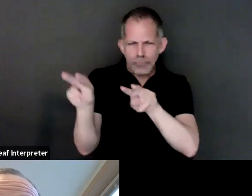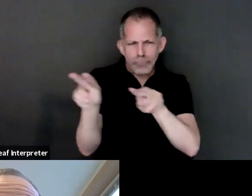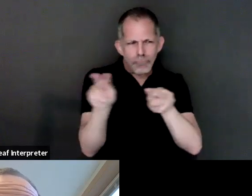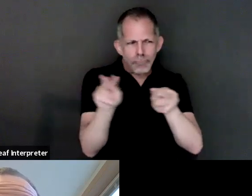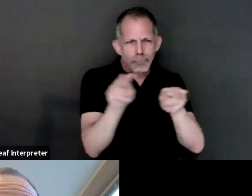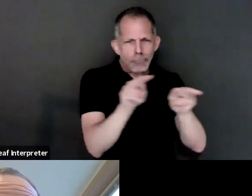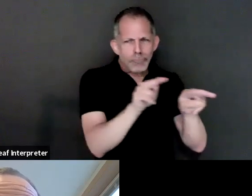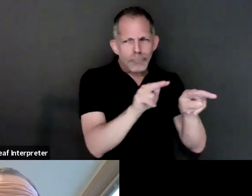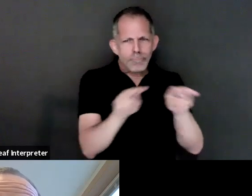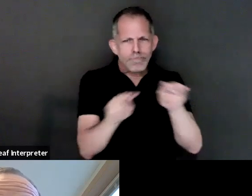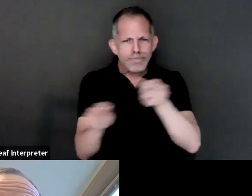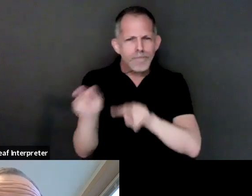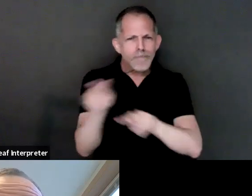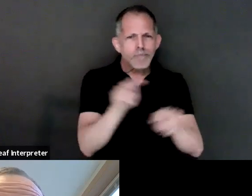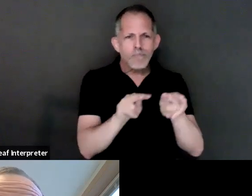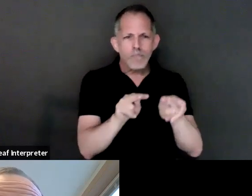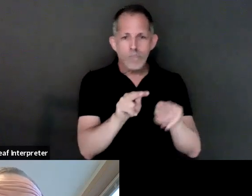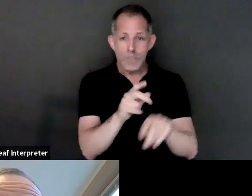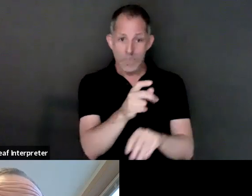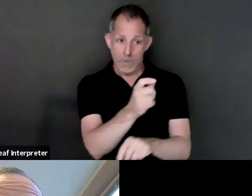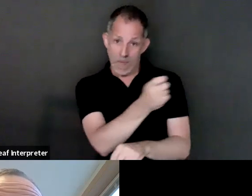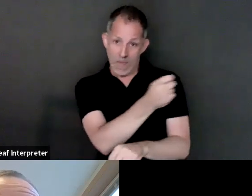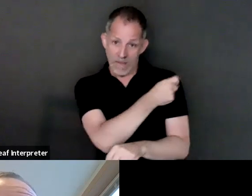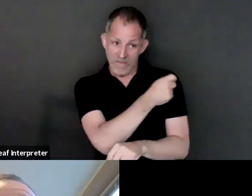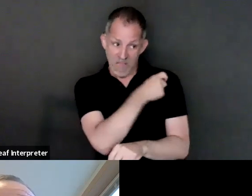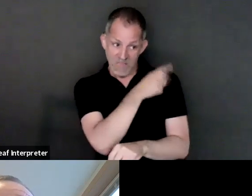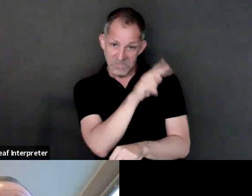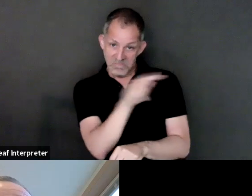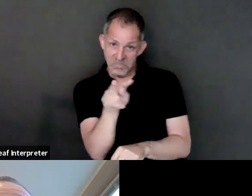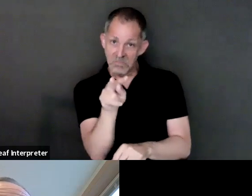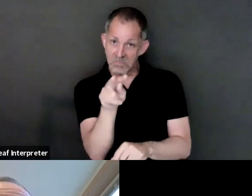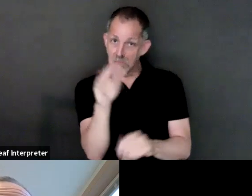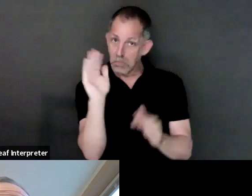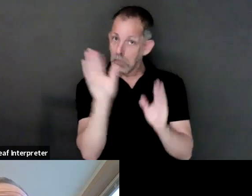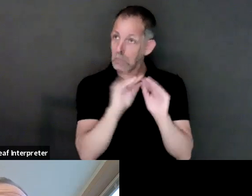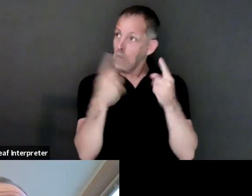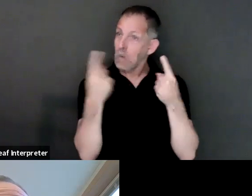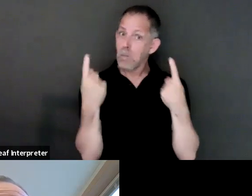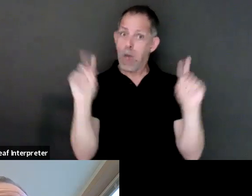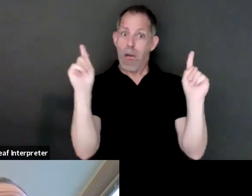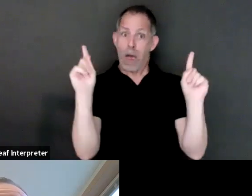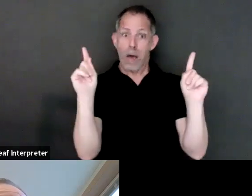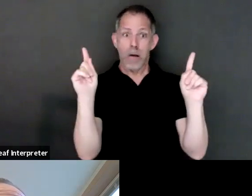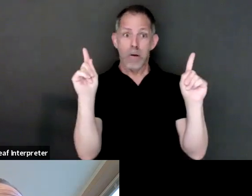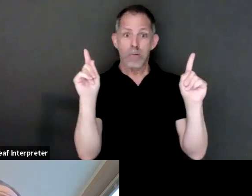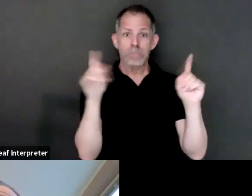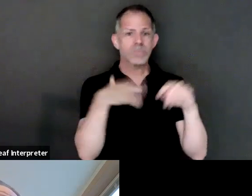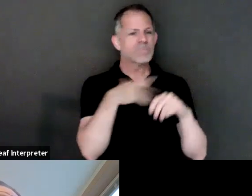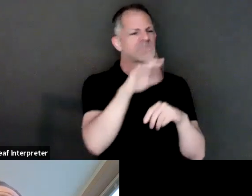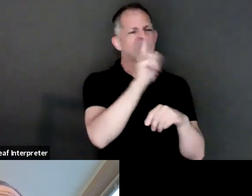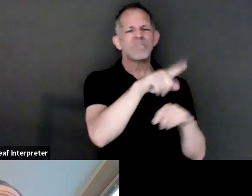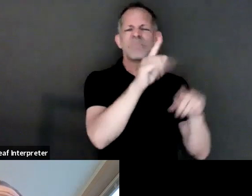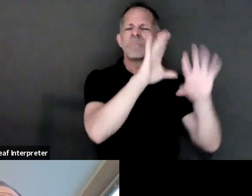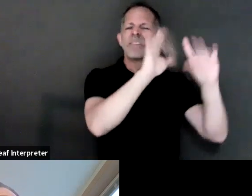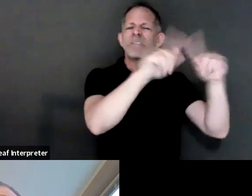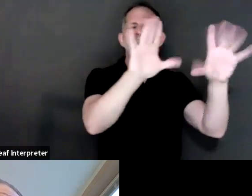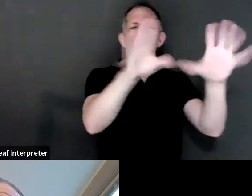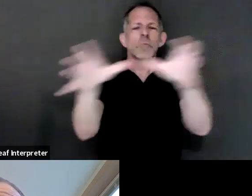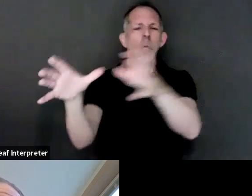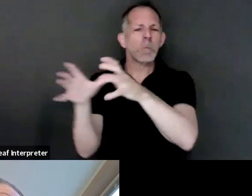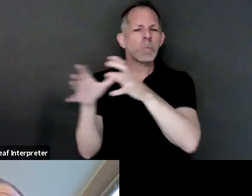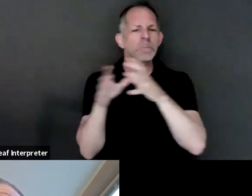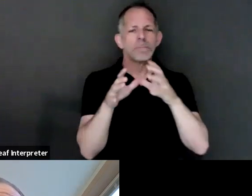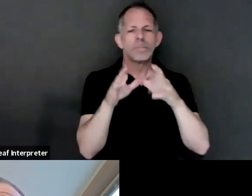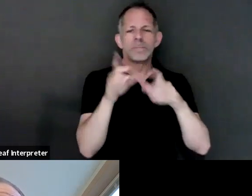effectiveness of the vaccine in various populations, especially high priority populations like long-term